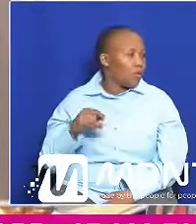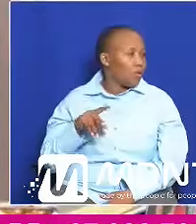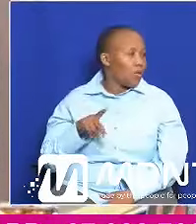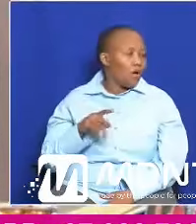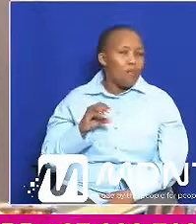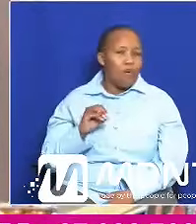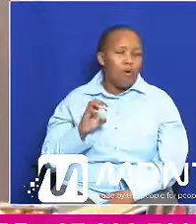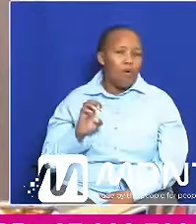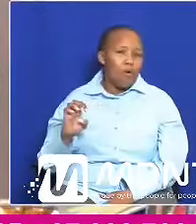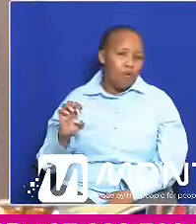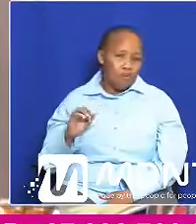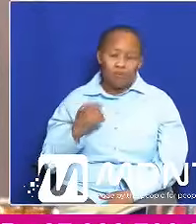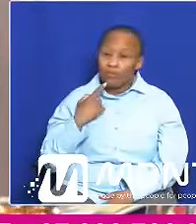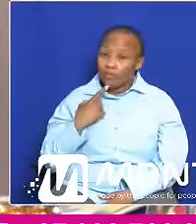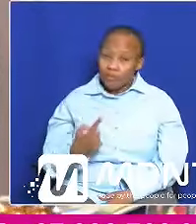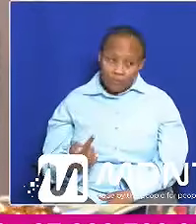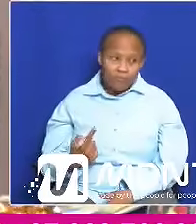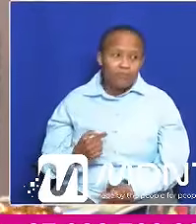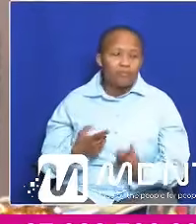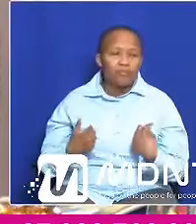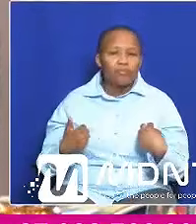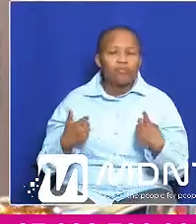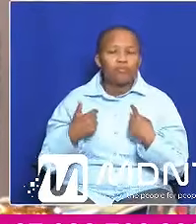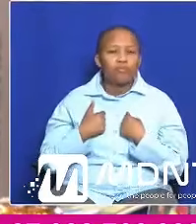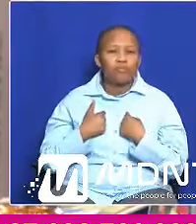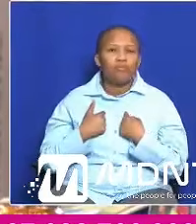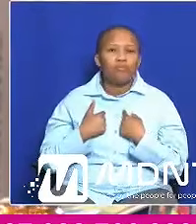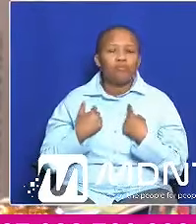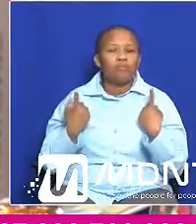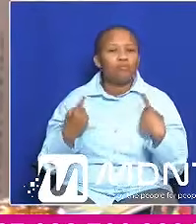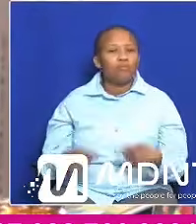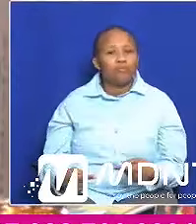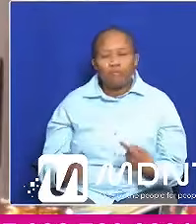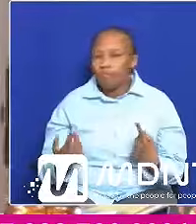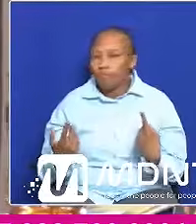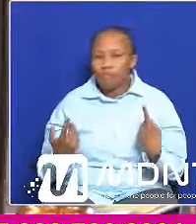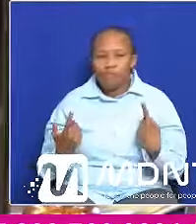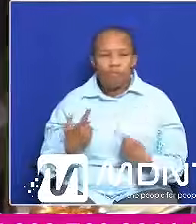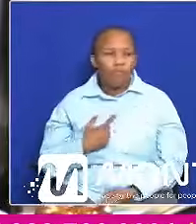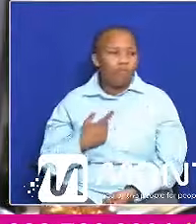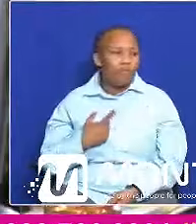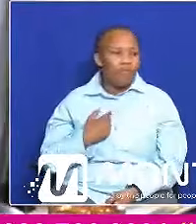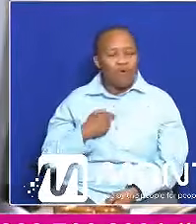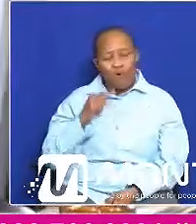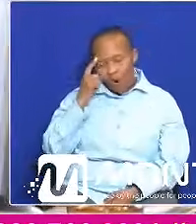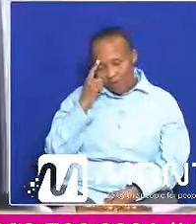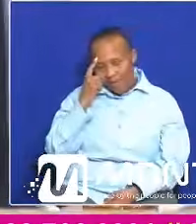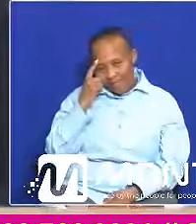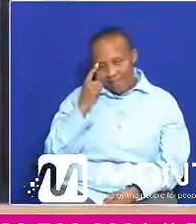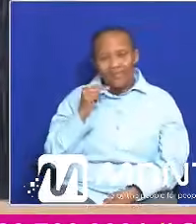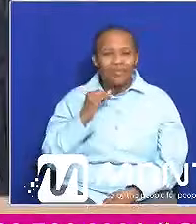this particular hearing to have an obsession with one. So everything is file 1 or file 1.1